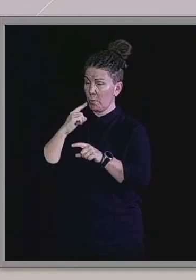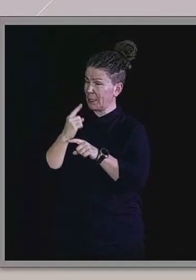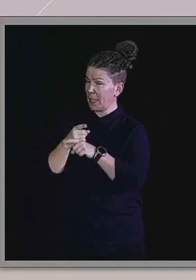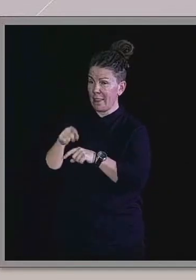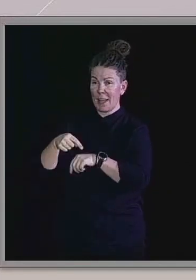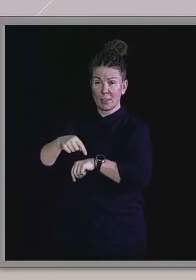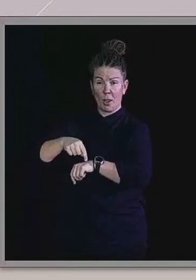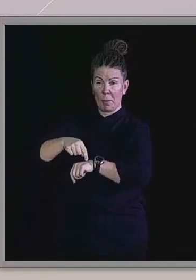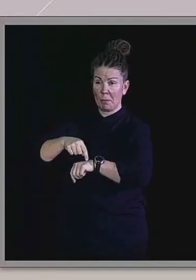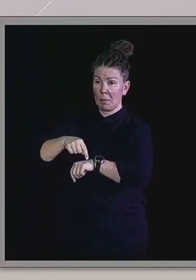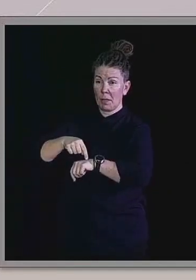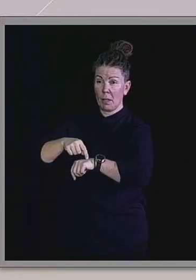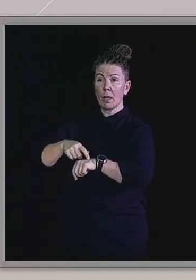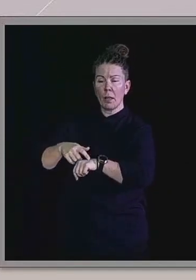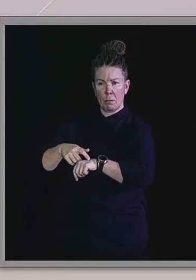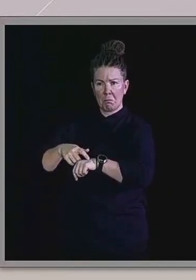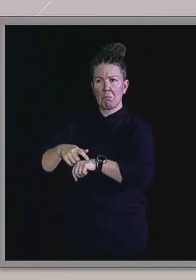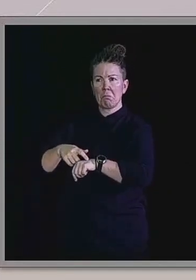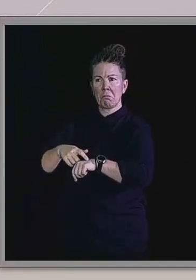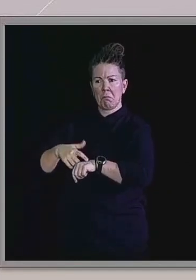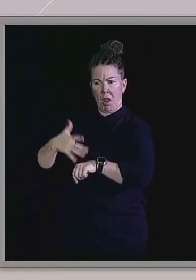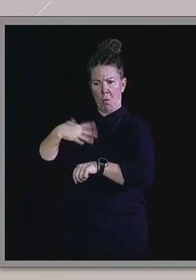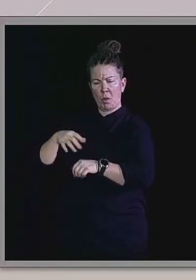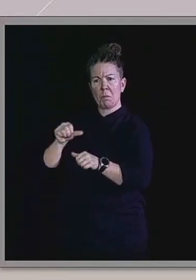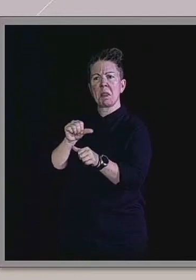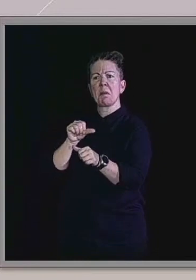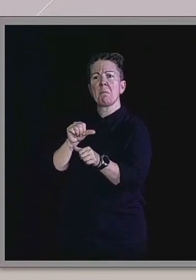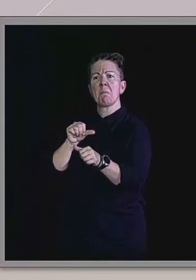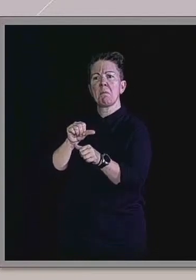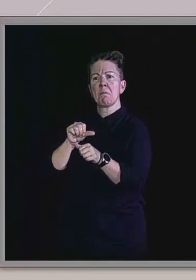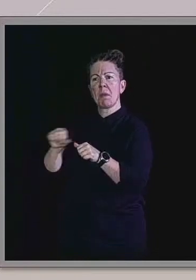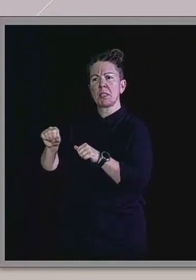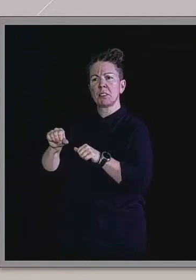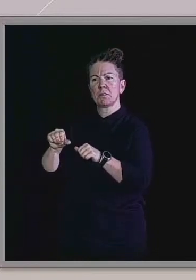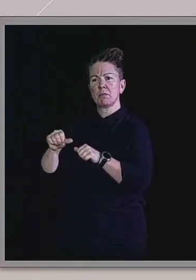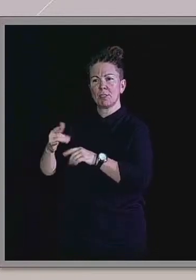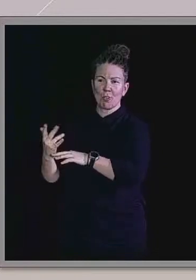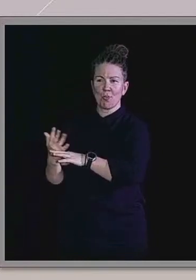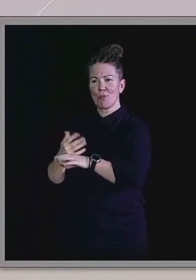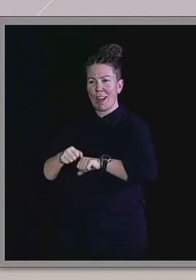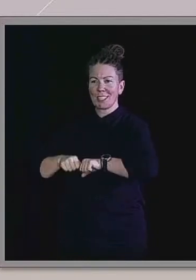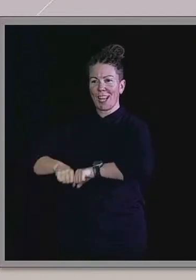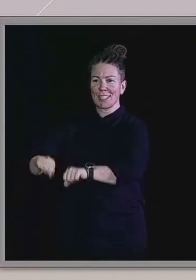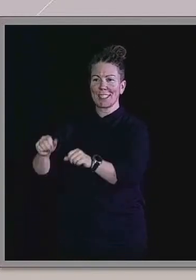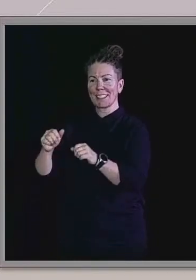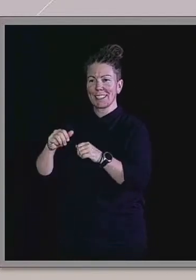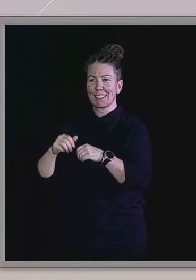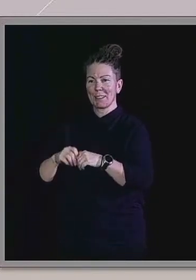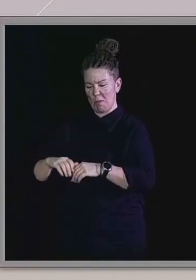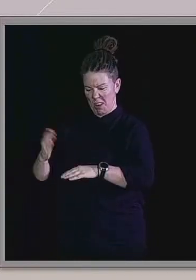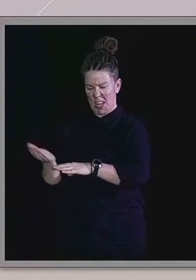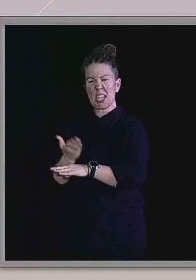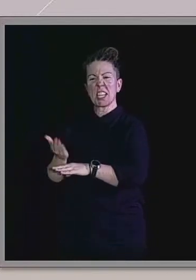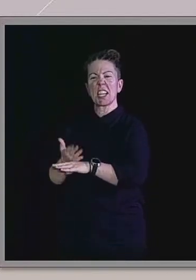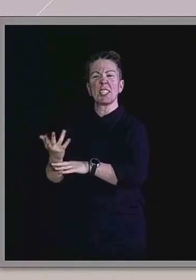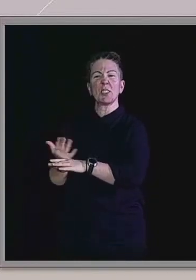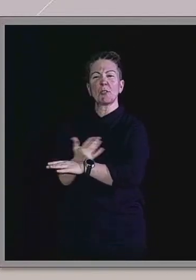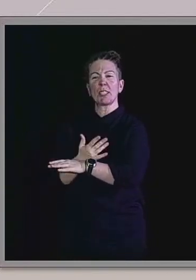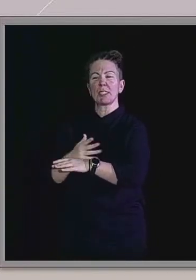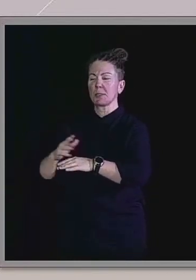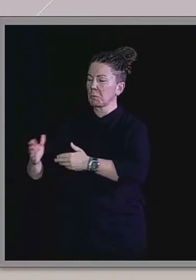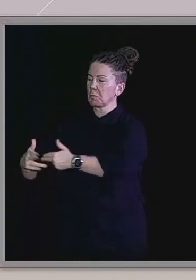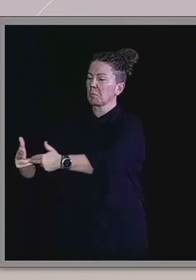time that we want to be the best grass cutters in the Pilbara, right? We're going to go and cut your grass and do your ground maintenance,